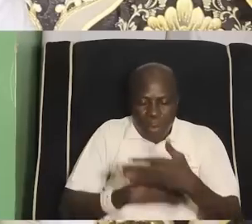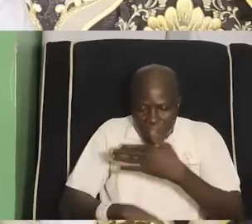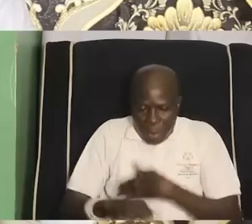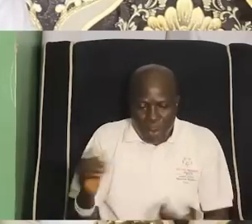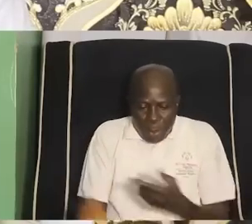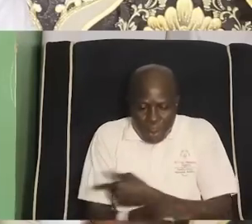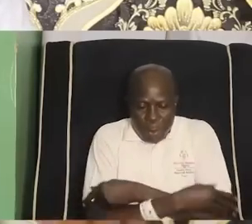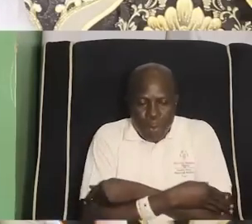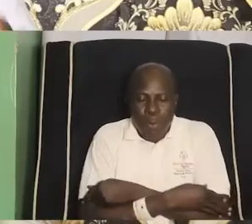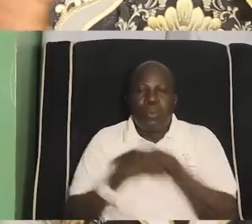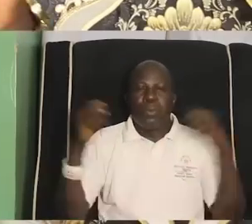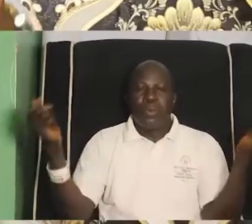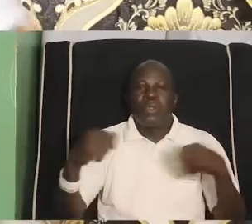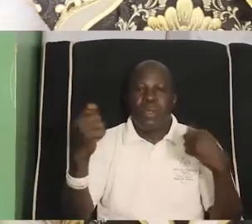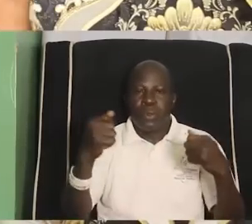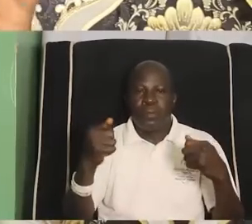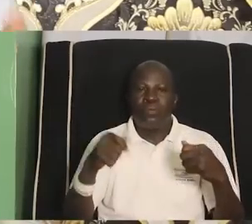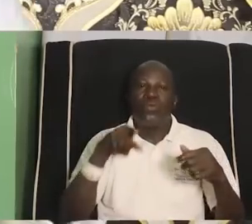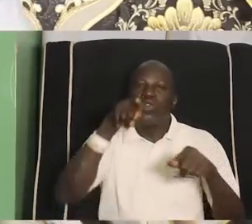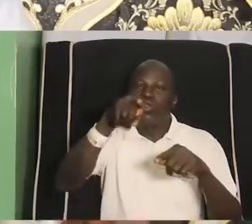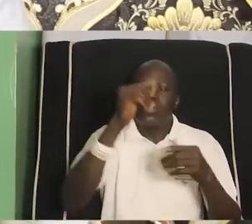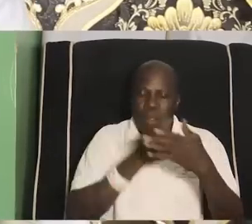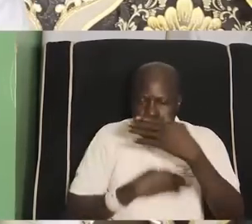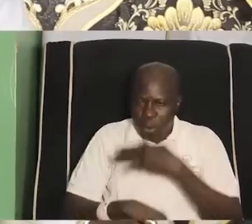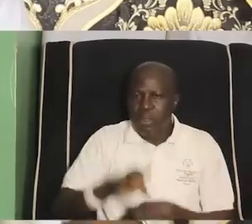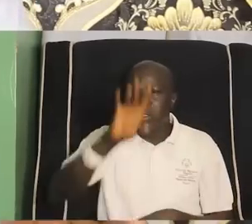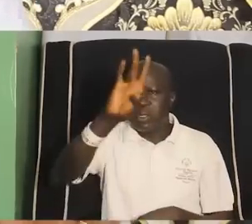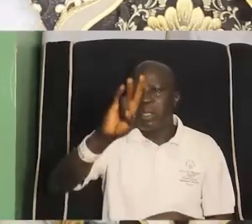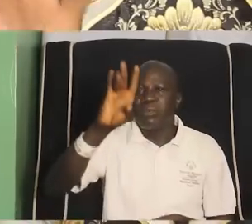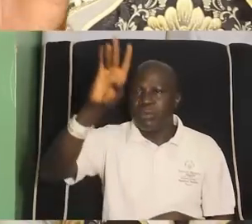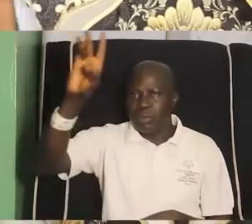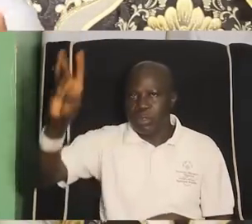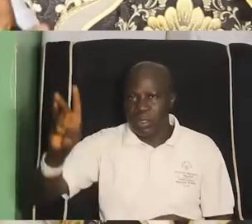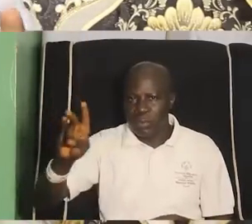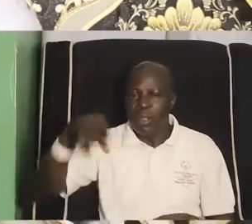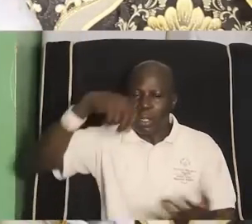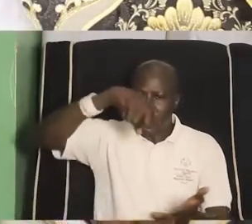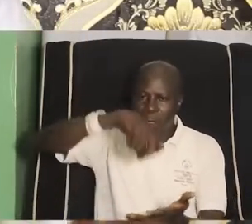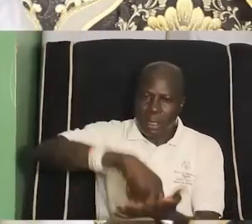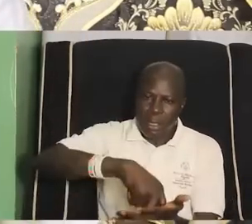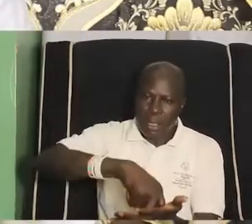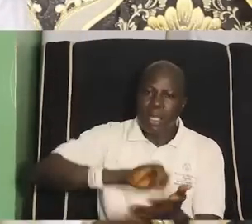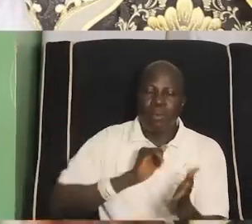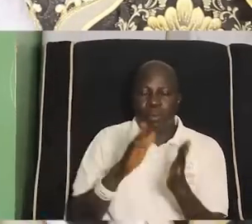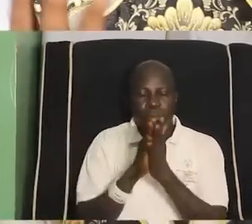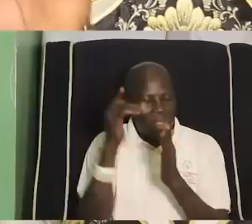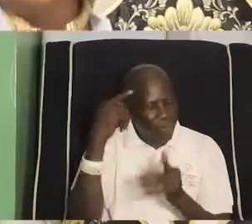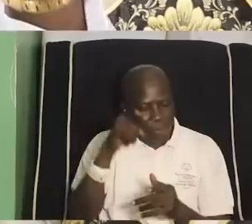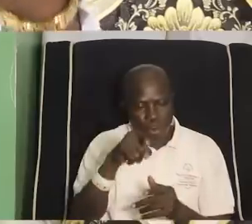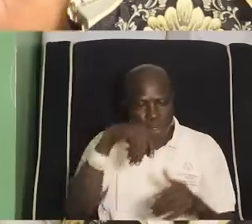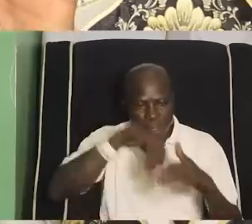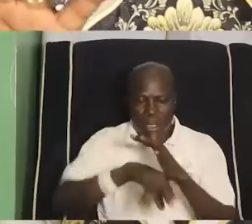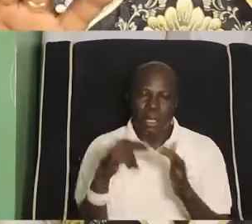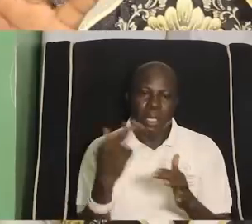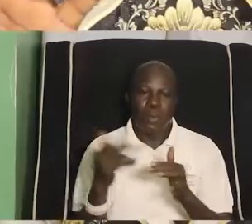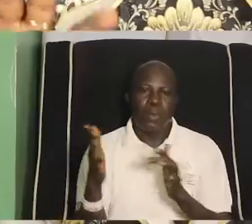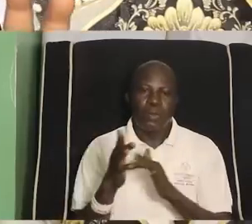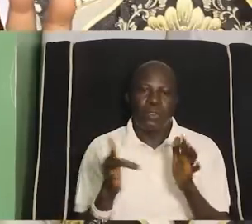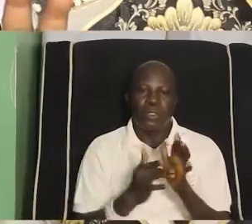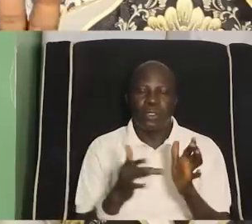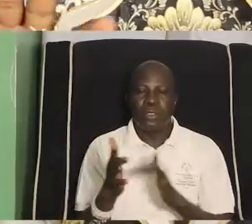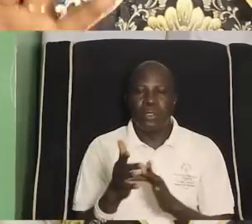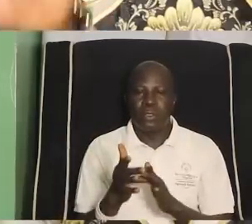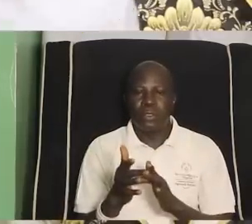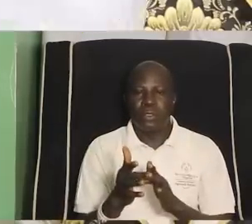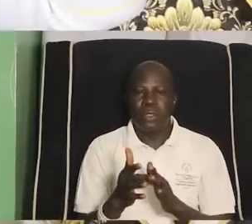birthday celebrant. Ìwọ tán bí ní 7-7. You that they born your 7-7. Ẹ kó lẹ́kìn gbàdúrà. You that let me pray for you. Wà ní ìmọ̀nà hádà. In the name of